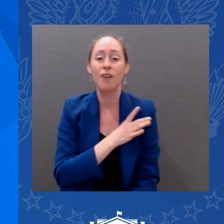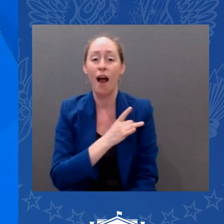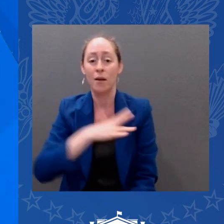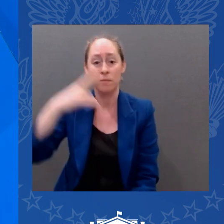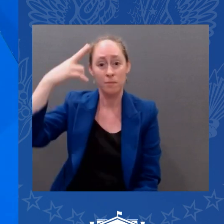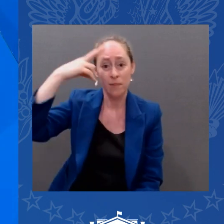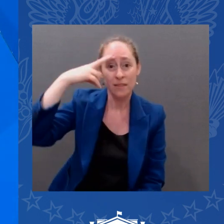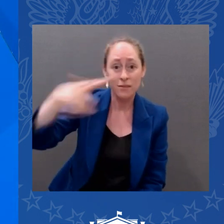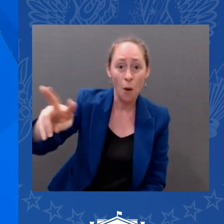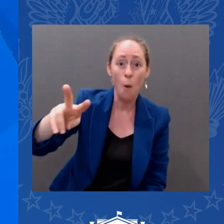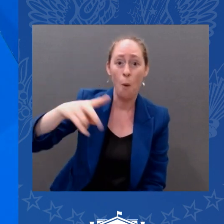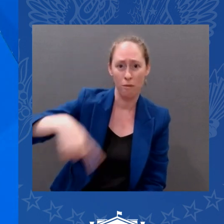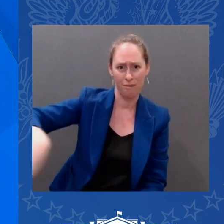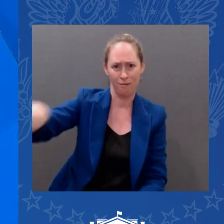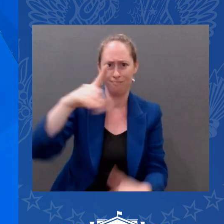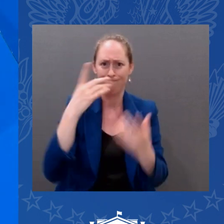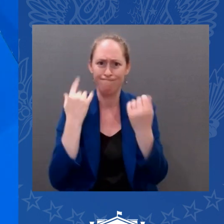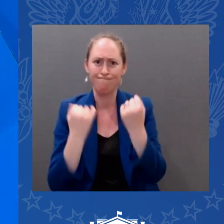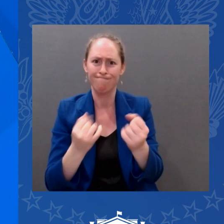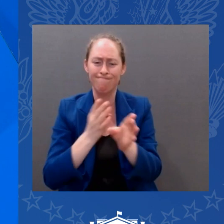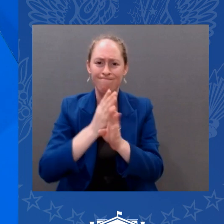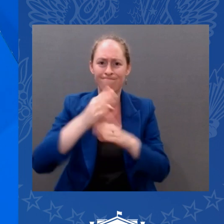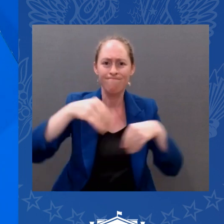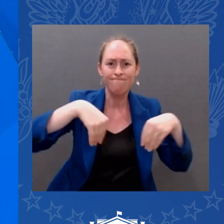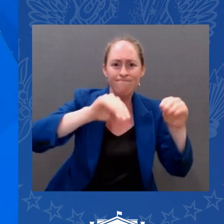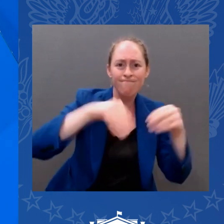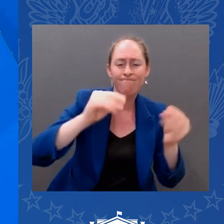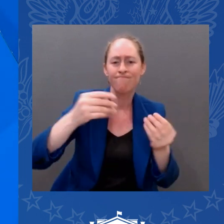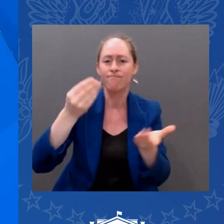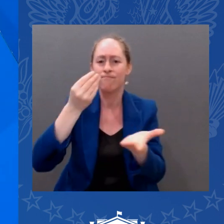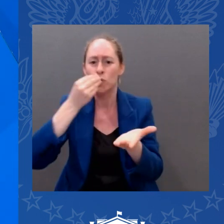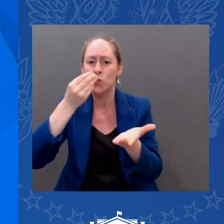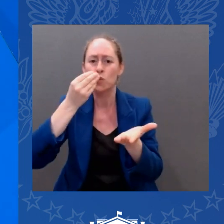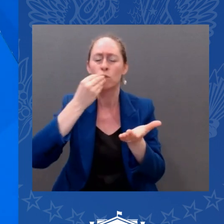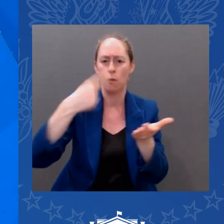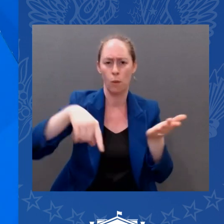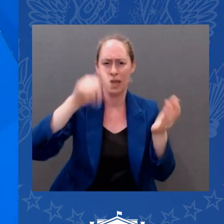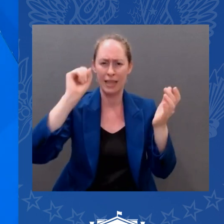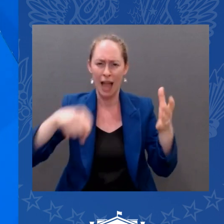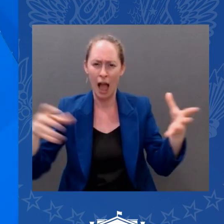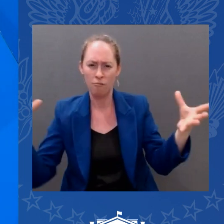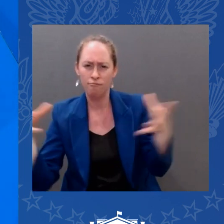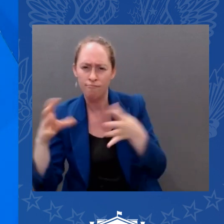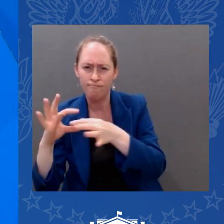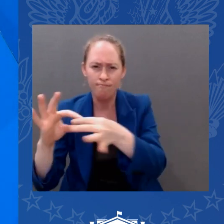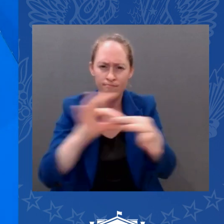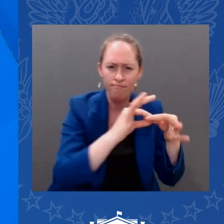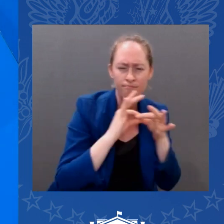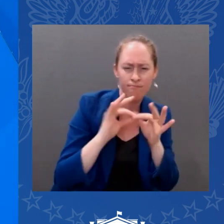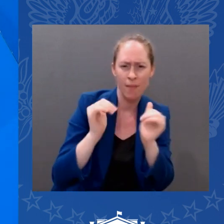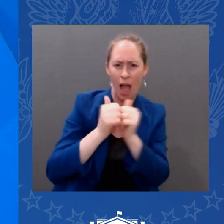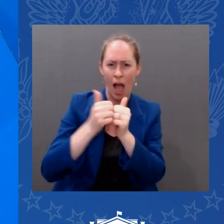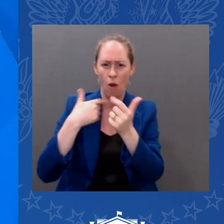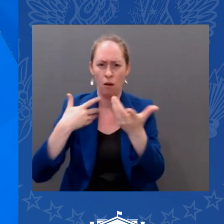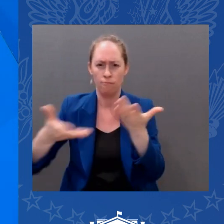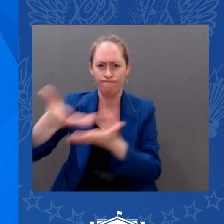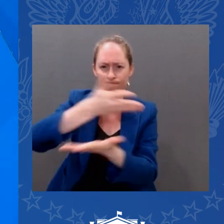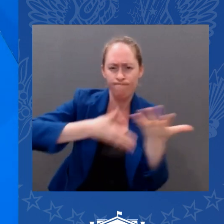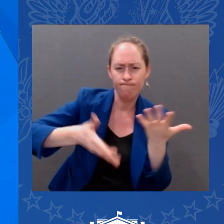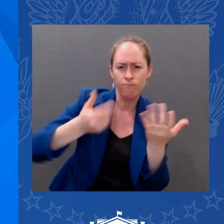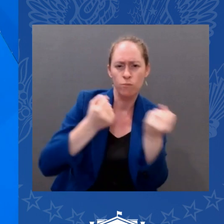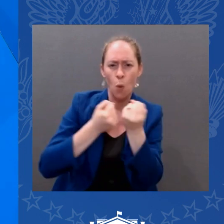production for export, as well as increase fertilizer production for transportation. Our